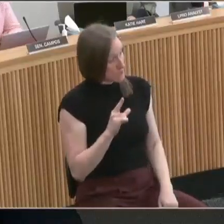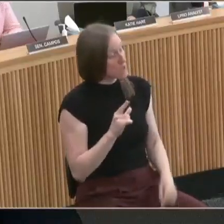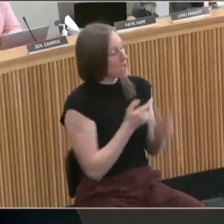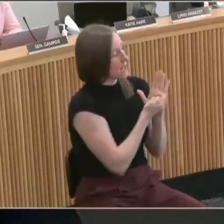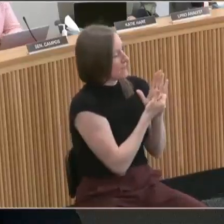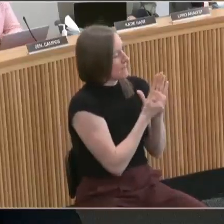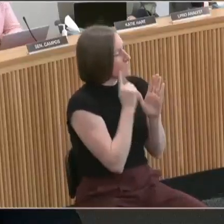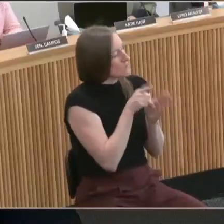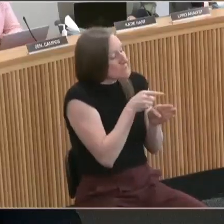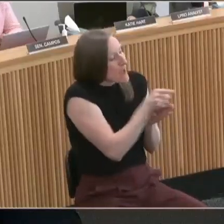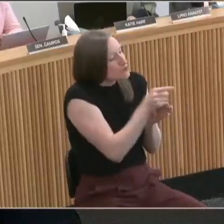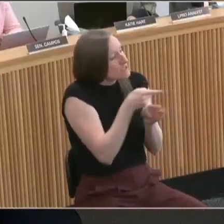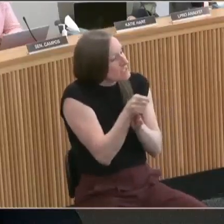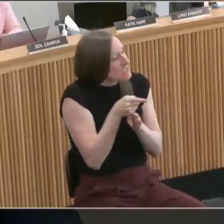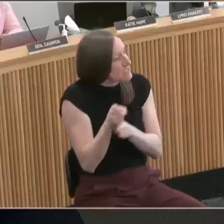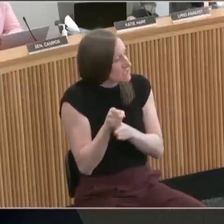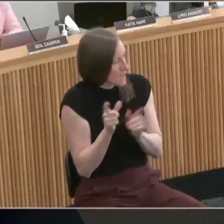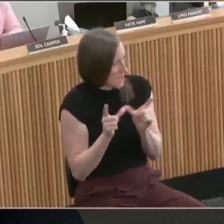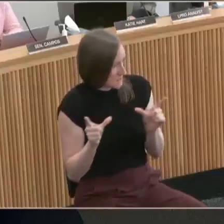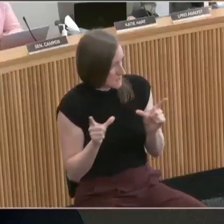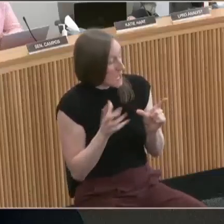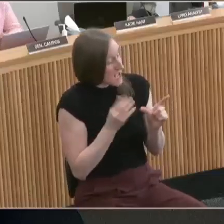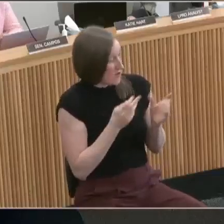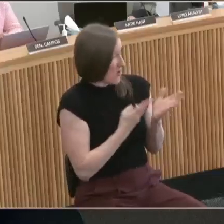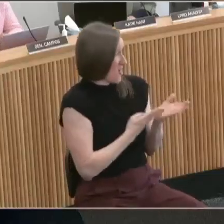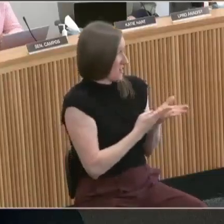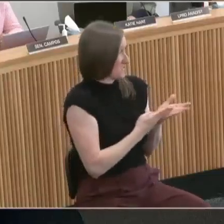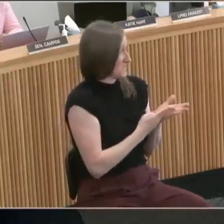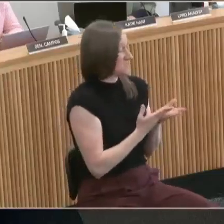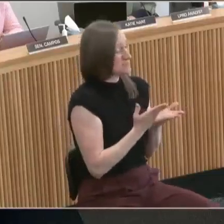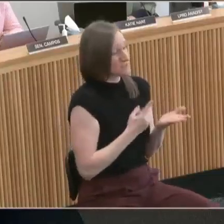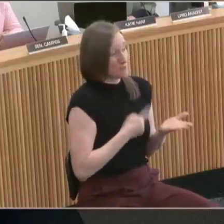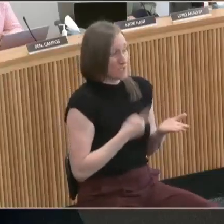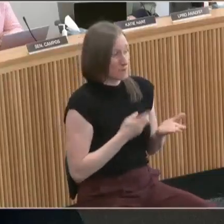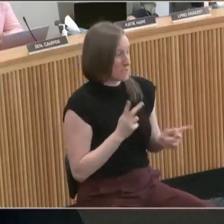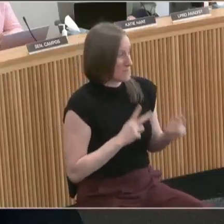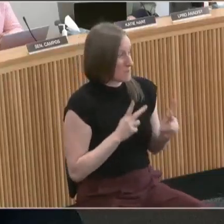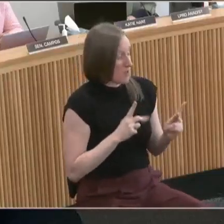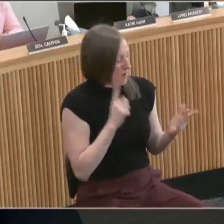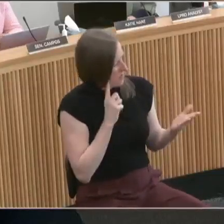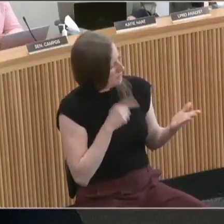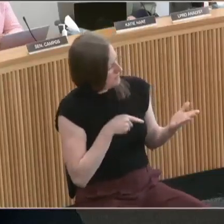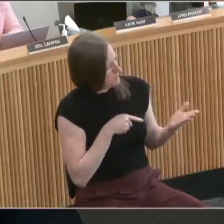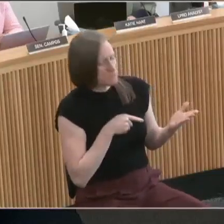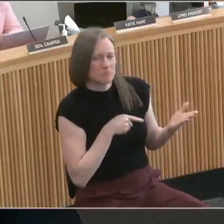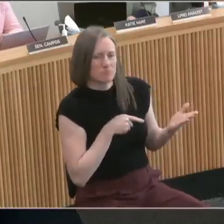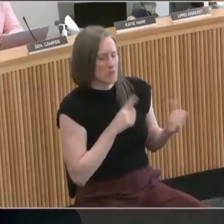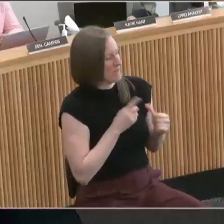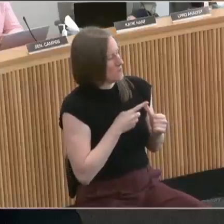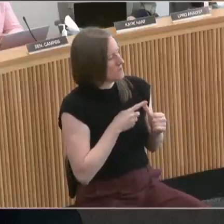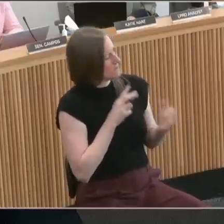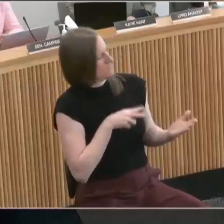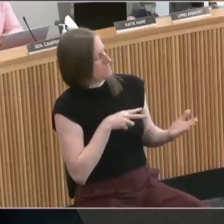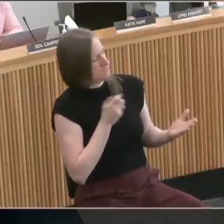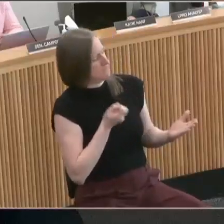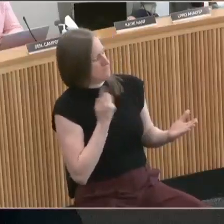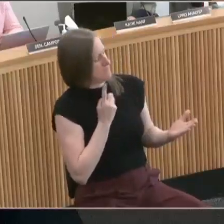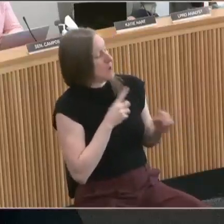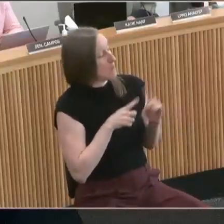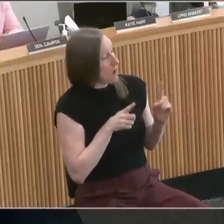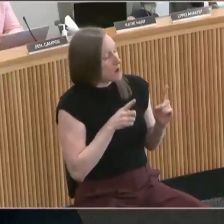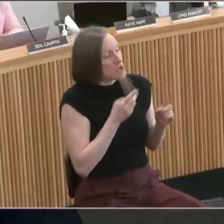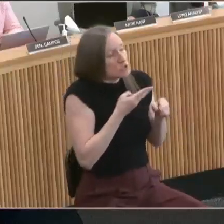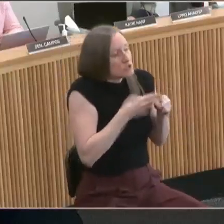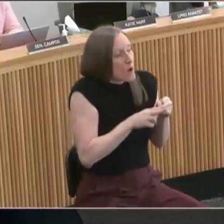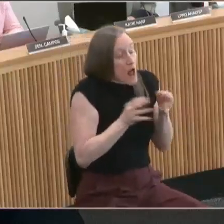of the specialty setting licensees. And honestly, sometimes people, when they hear that, are first taken aback by it. But after even a